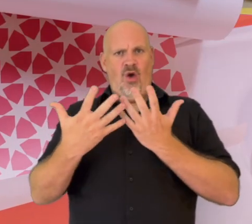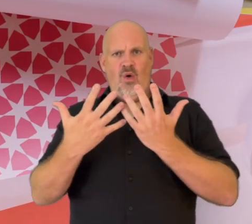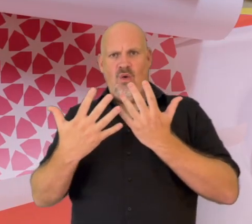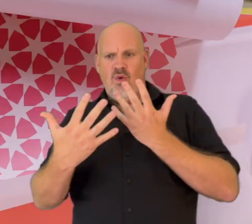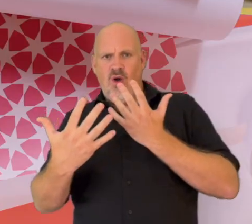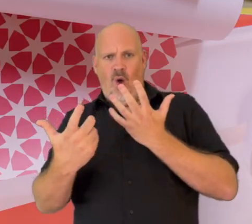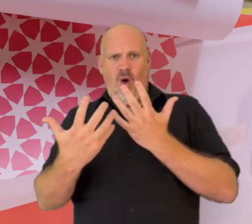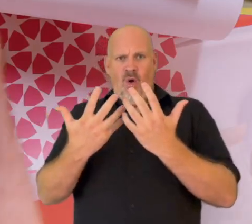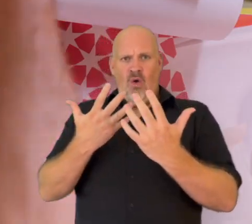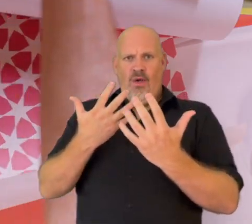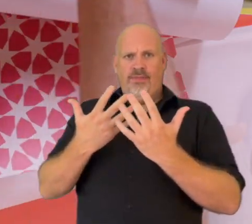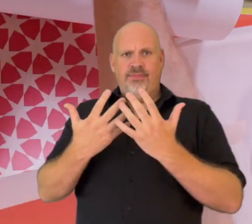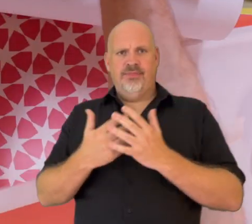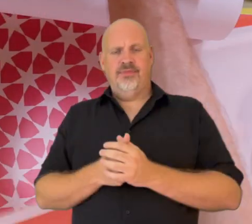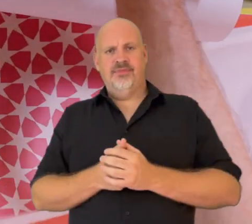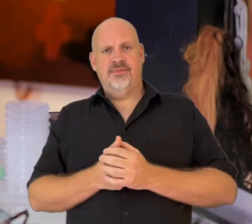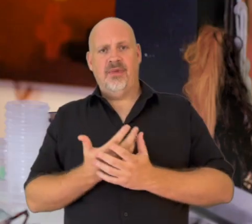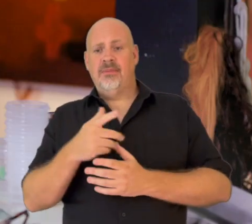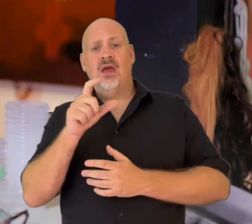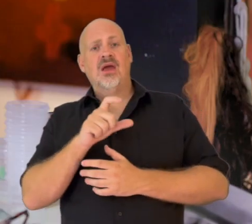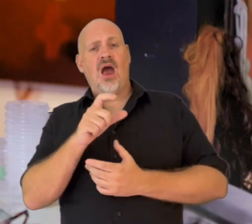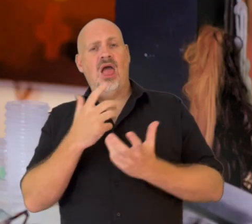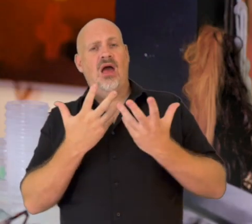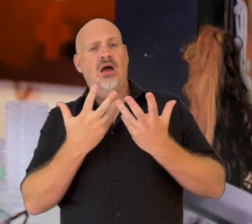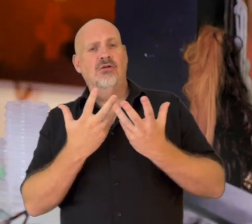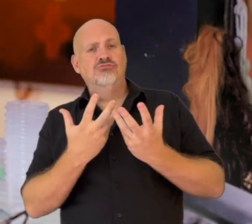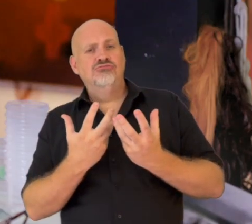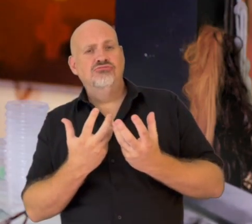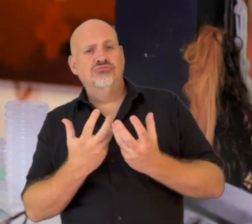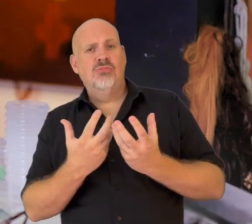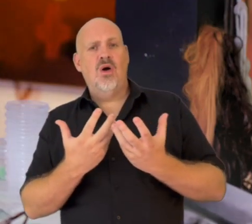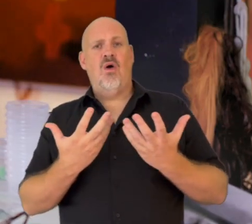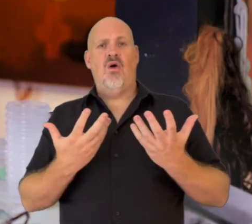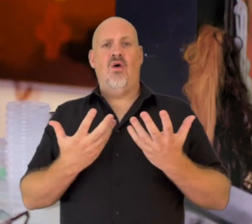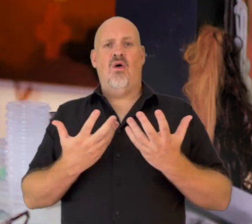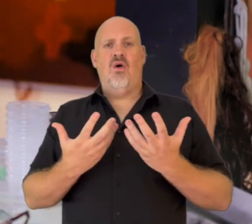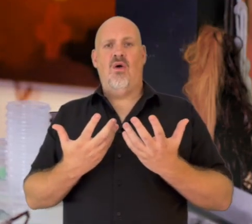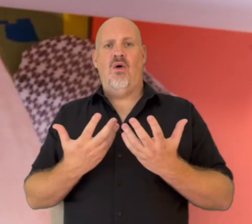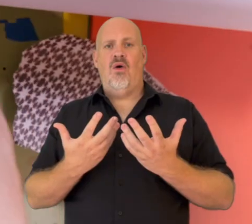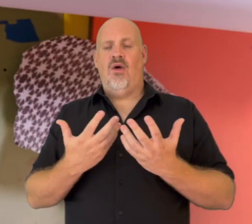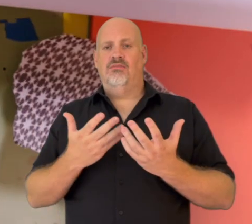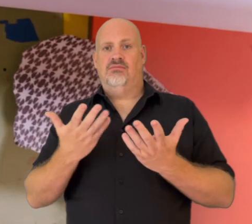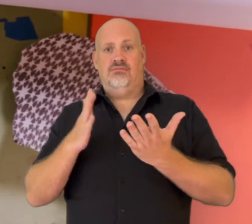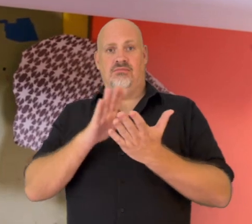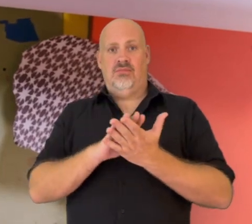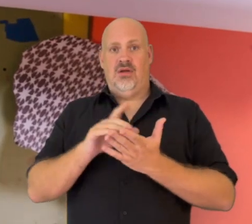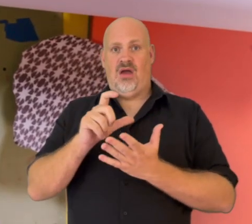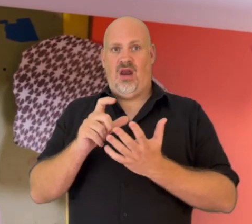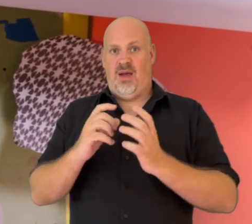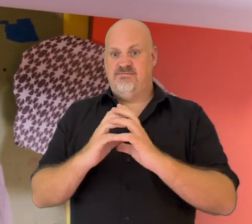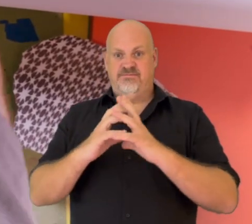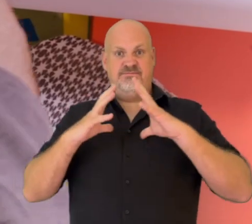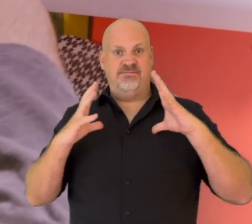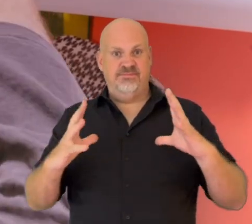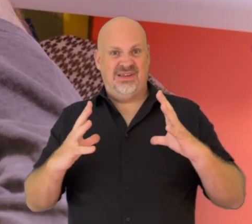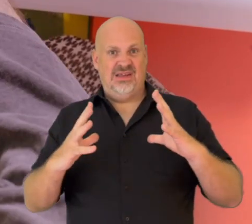a pattern that's more muted in colour. Or you might want to put it in front of a pattern that's